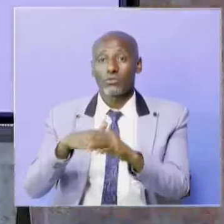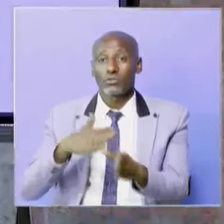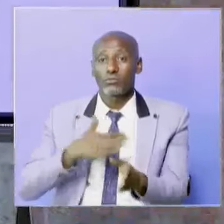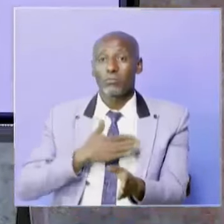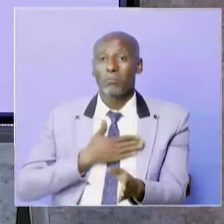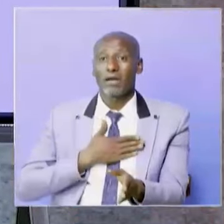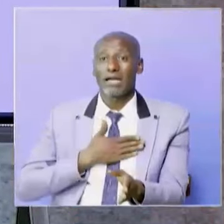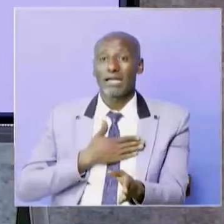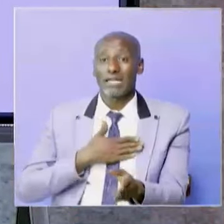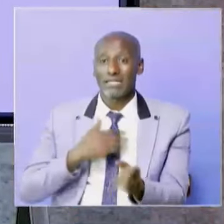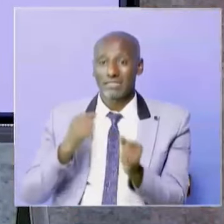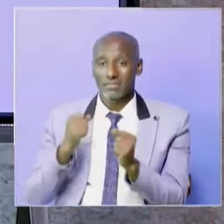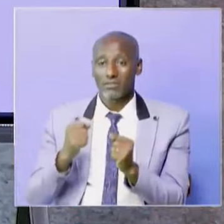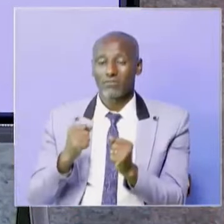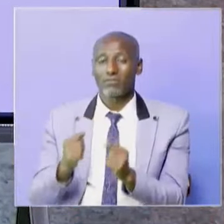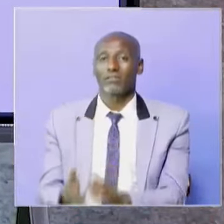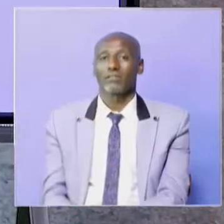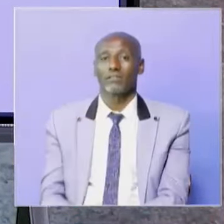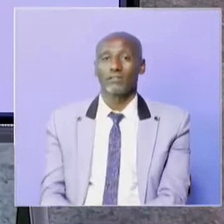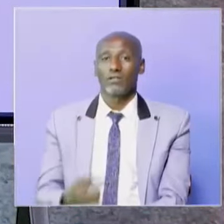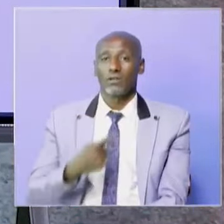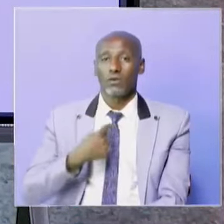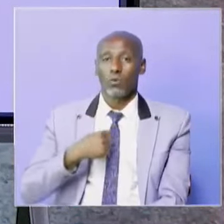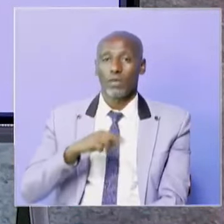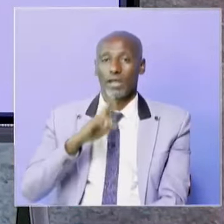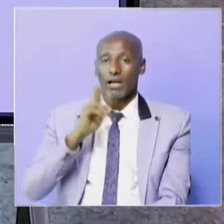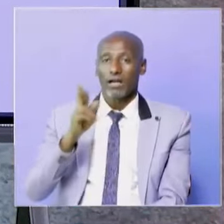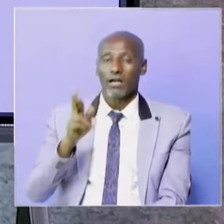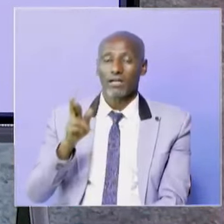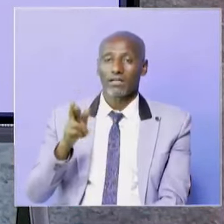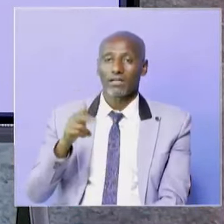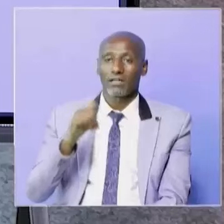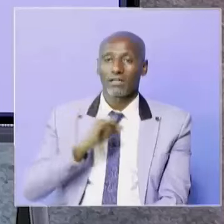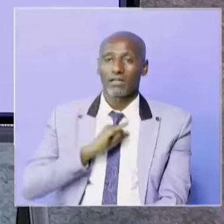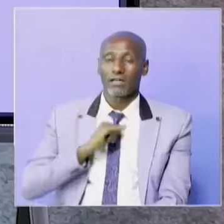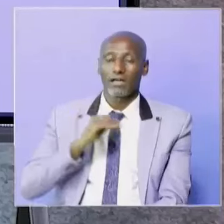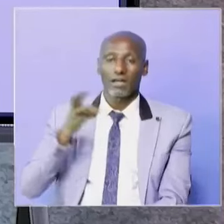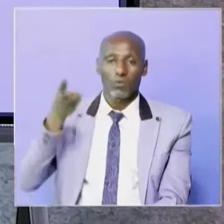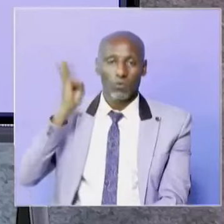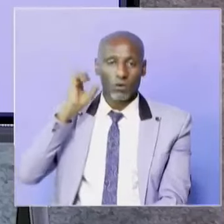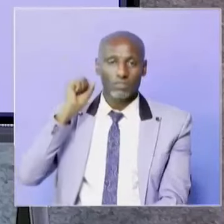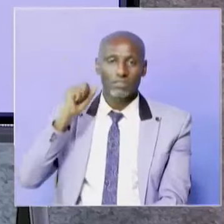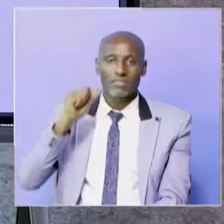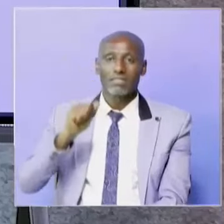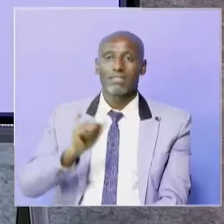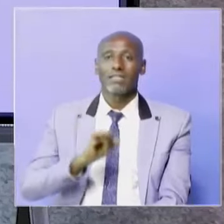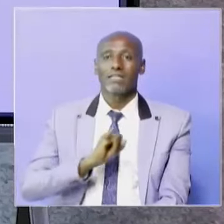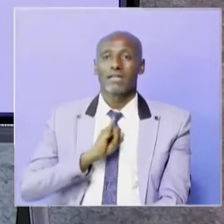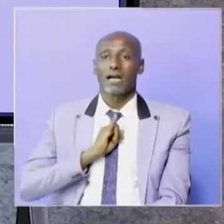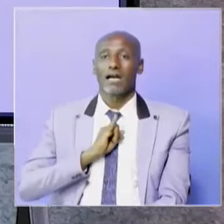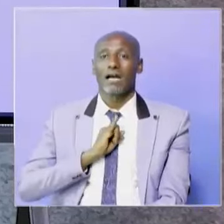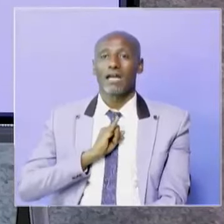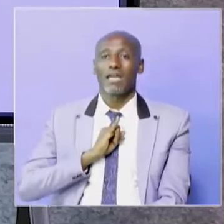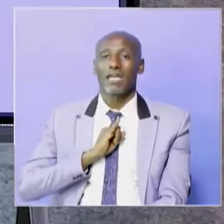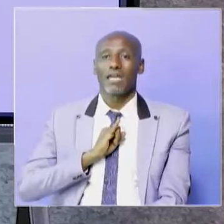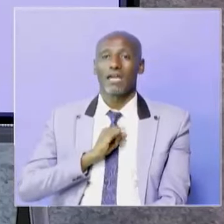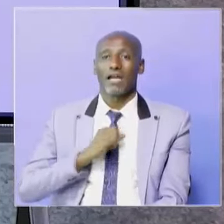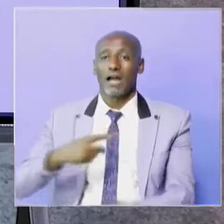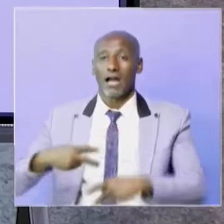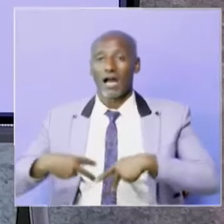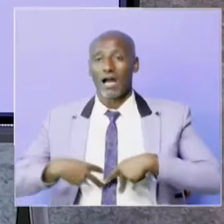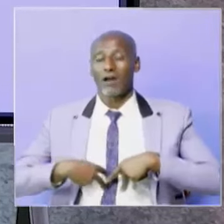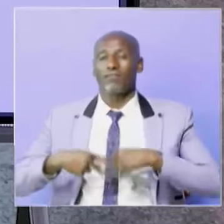is. Am. We are. I was. I have. We are from